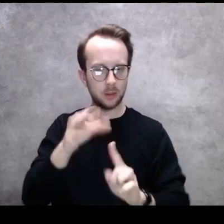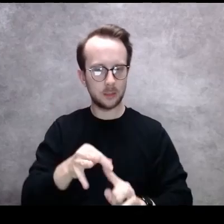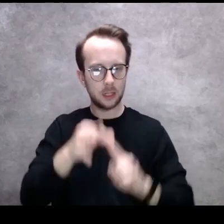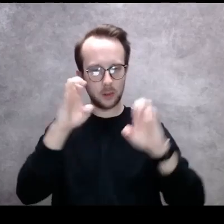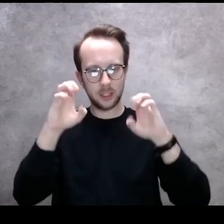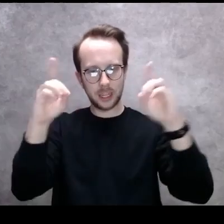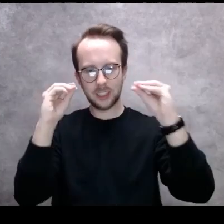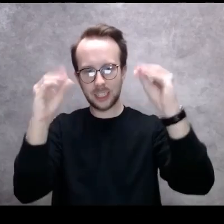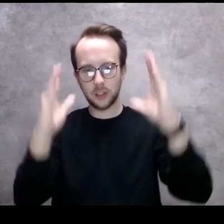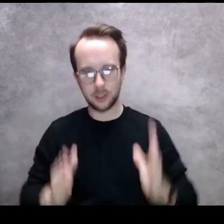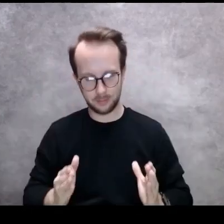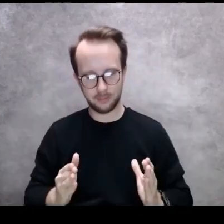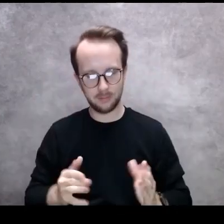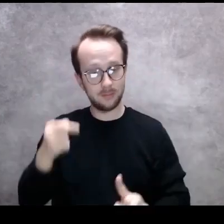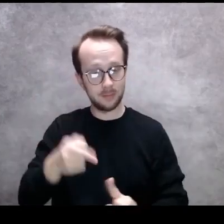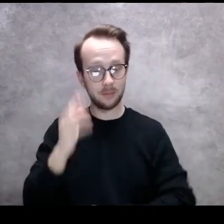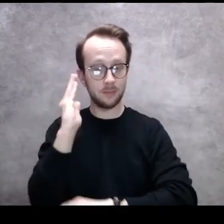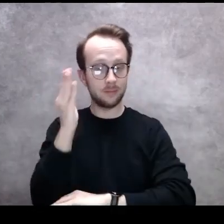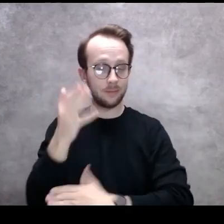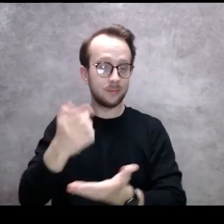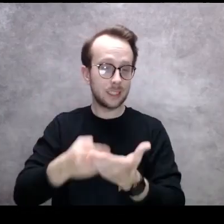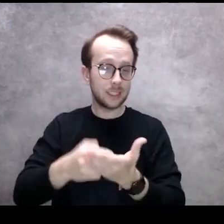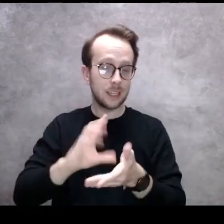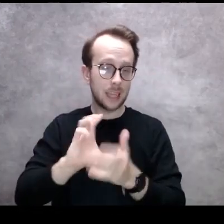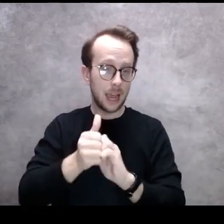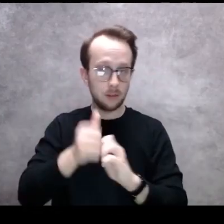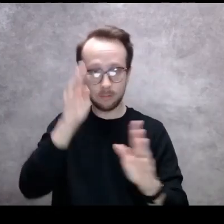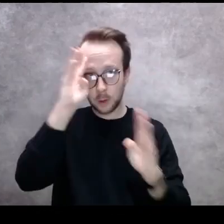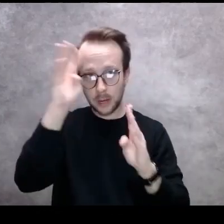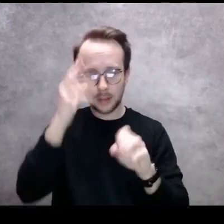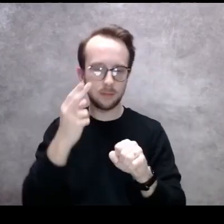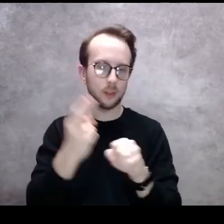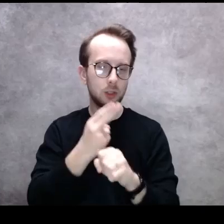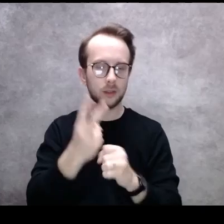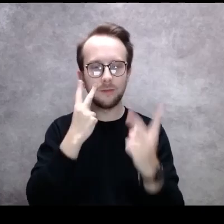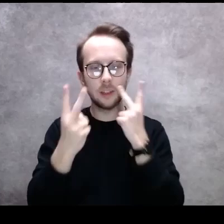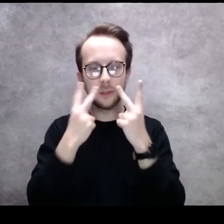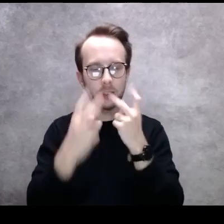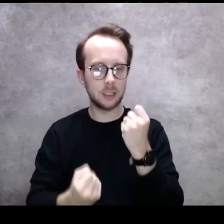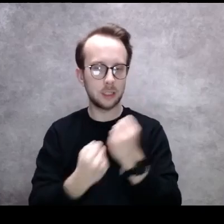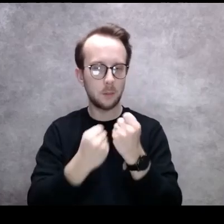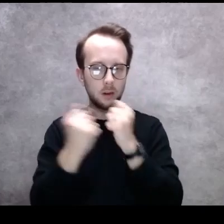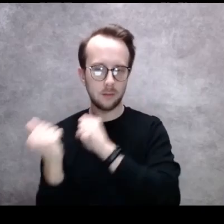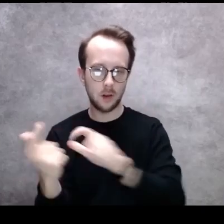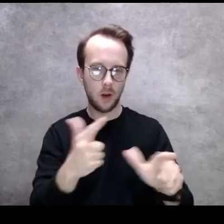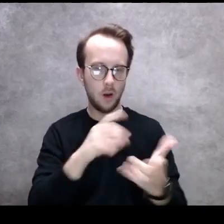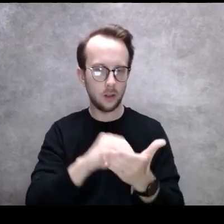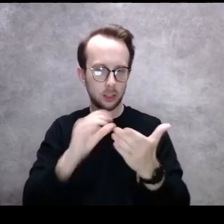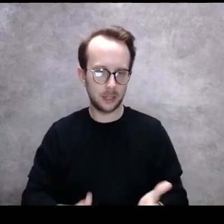presentation, we will discuss ways to create and use visuals to support all learners.